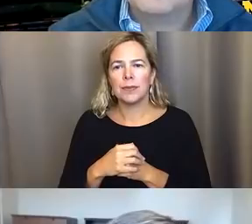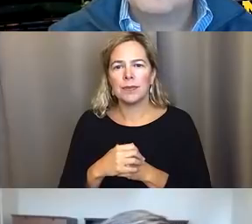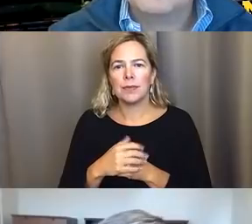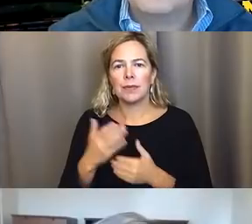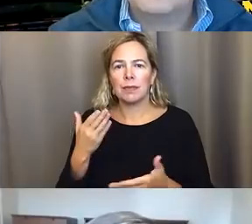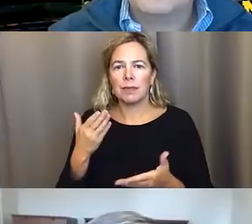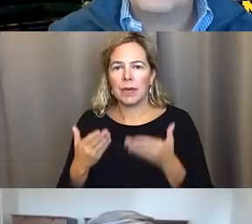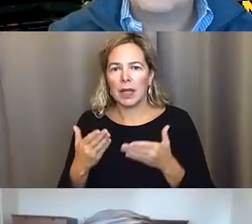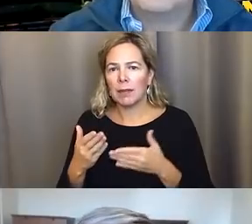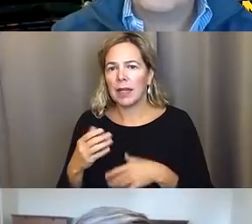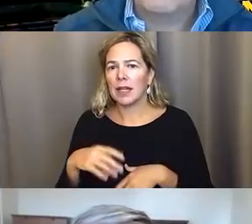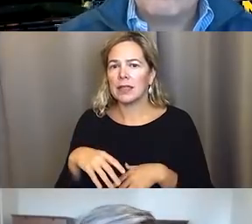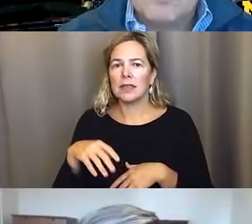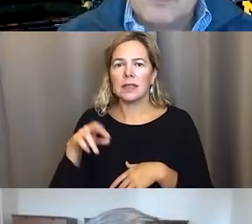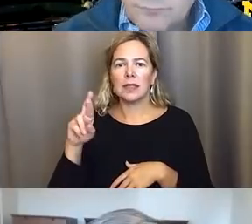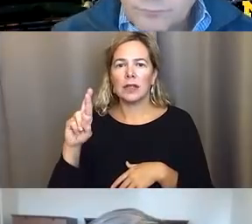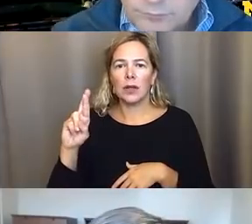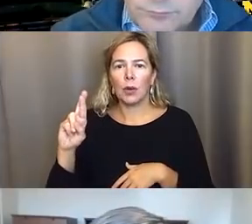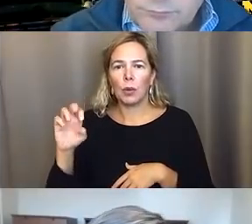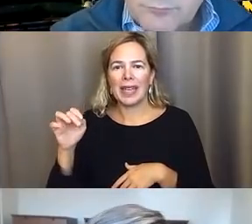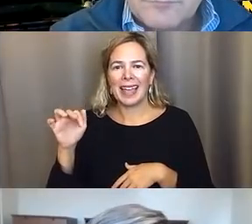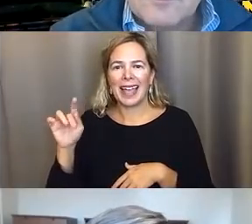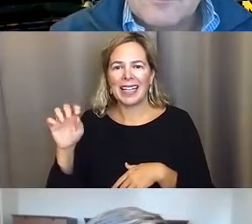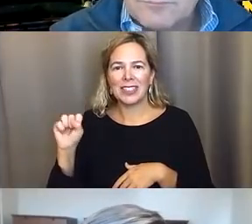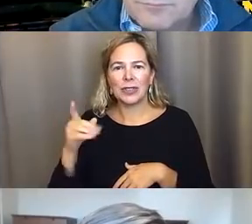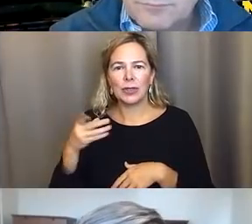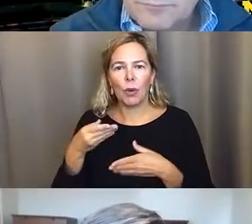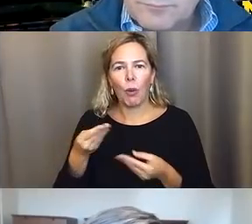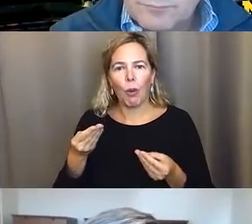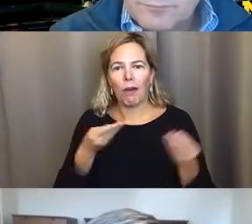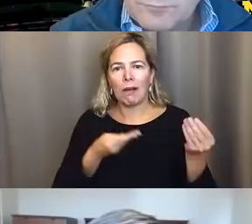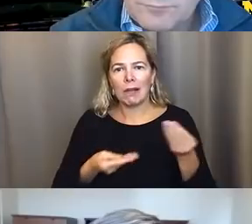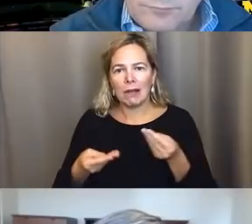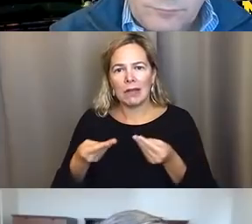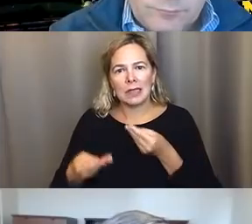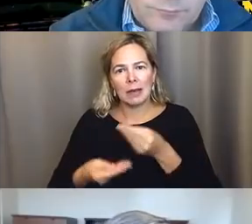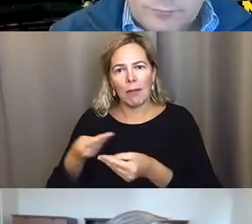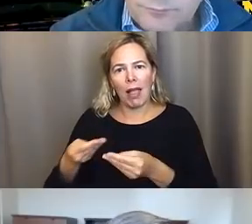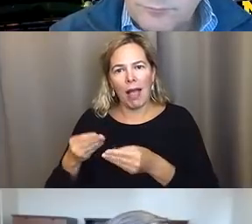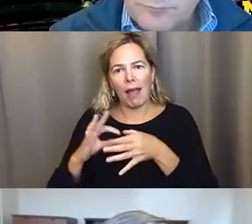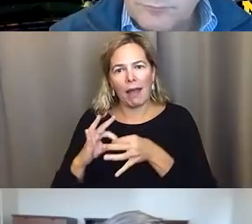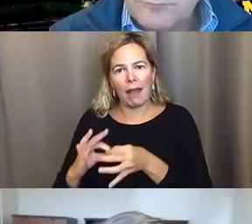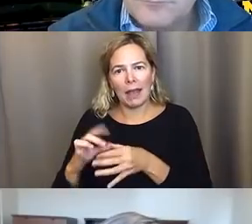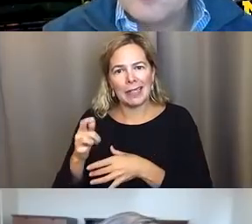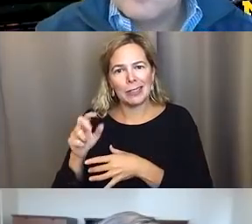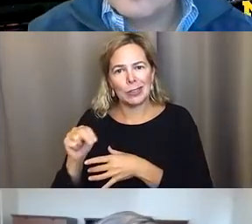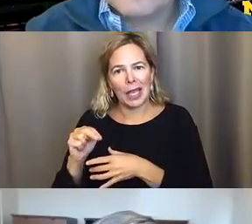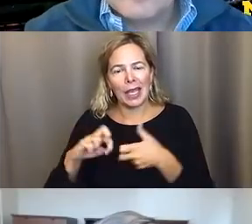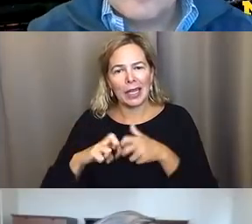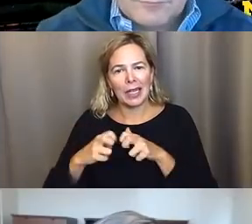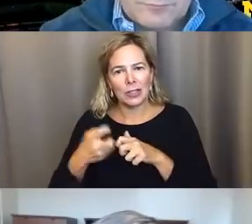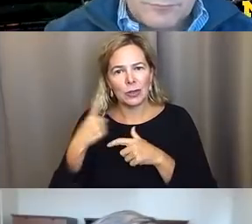reagents or supply chain issues for our testing. And also the other thing